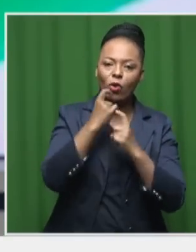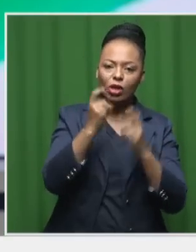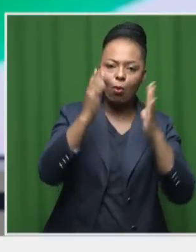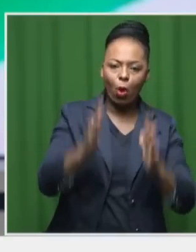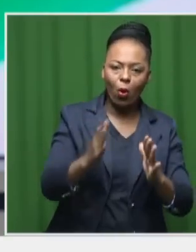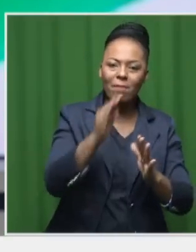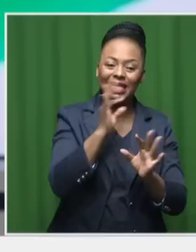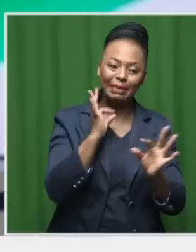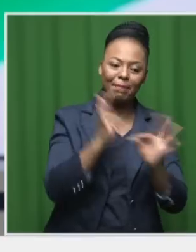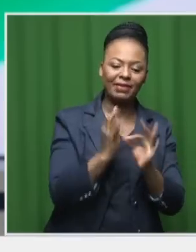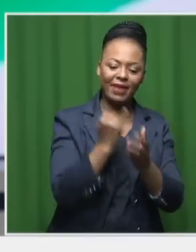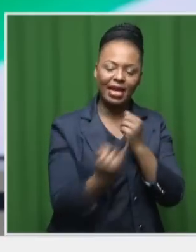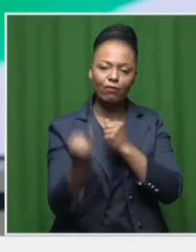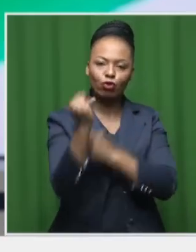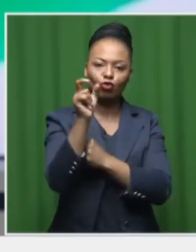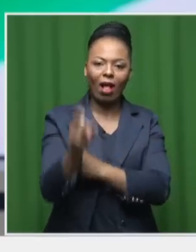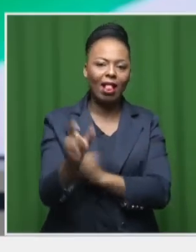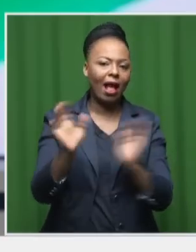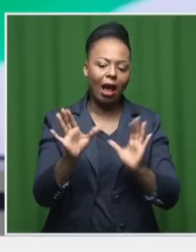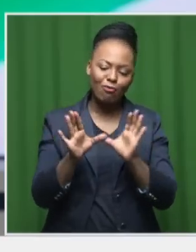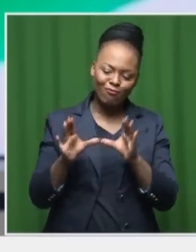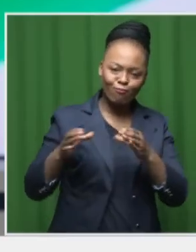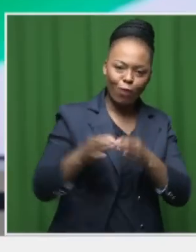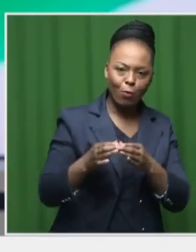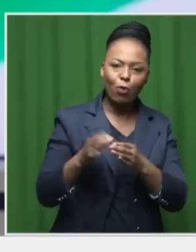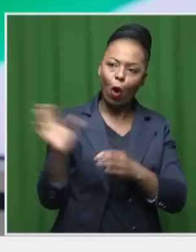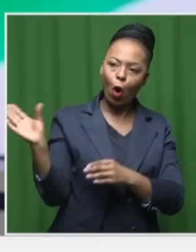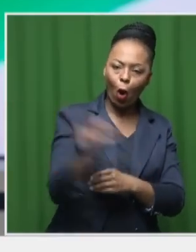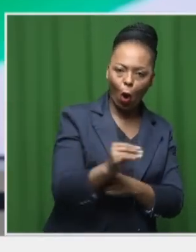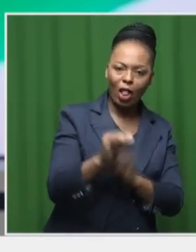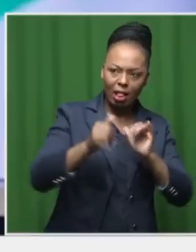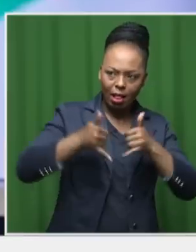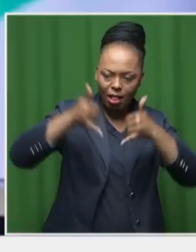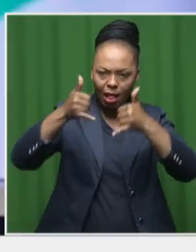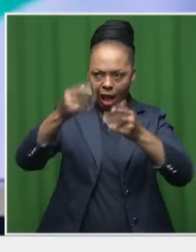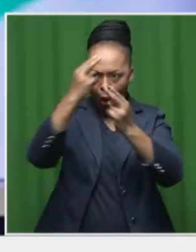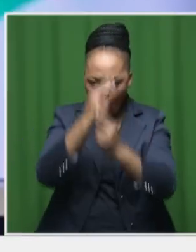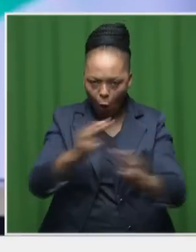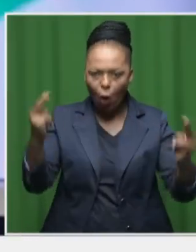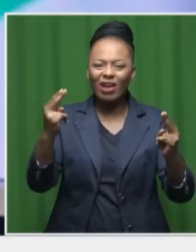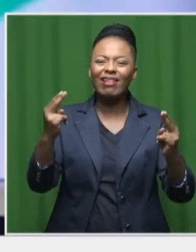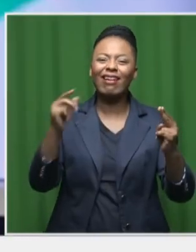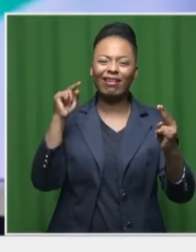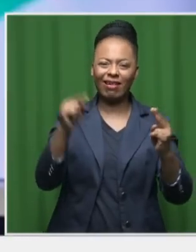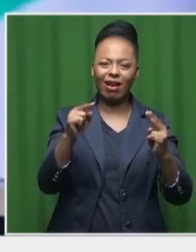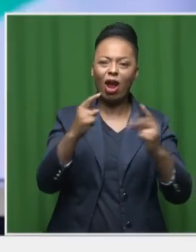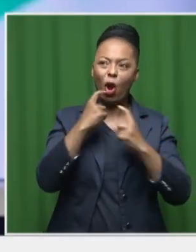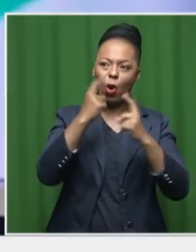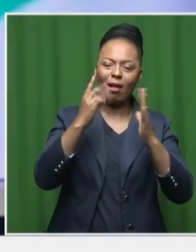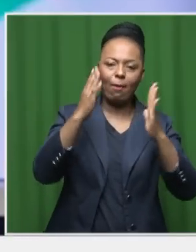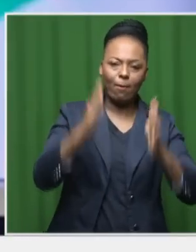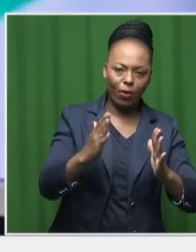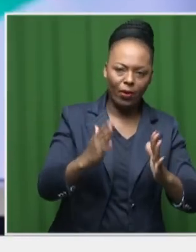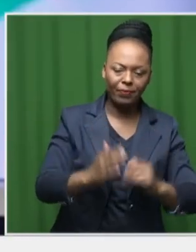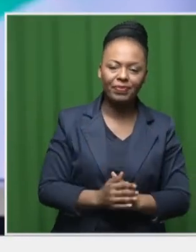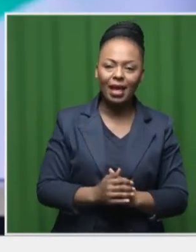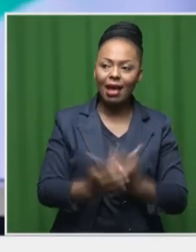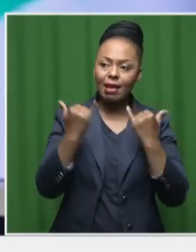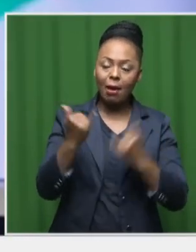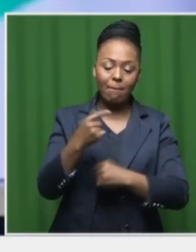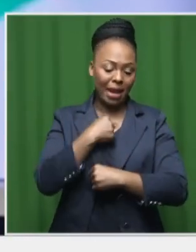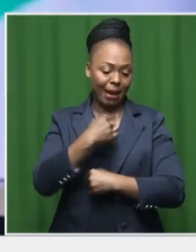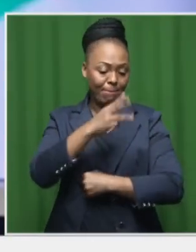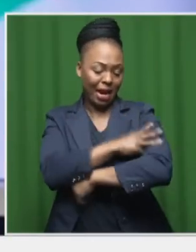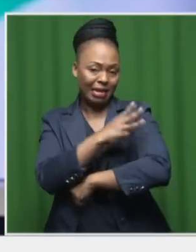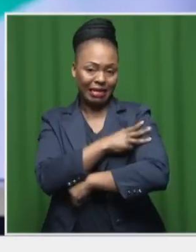individuals. Gibbs put up a wall of fame for whistleblowers. So making sure we focus on those controls. So as a risk manager, for me, it's what are